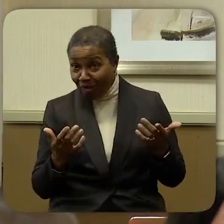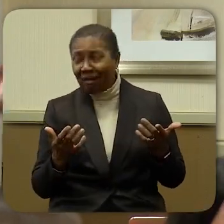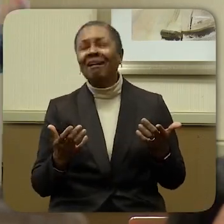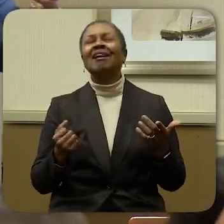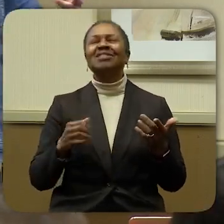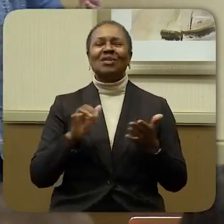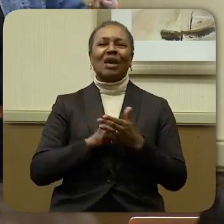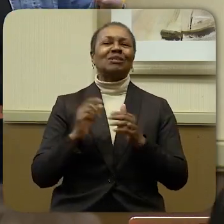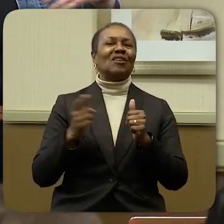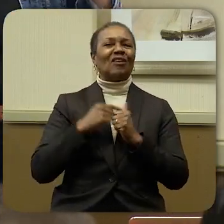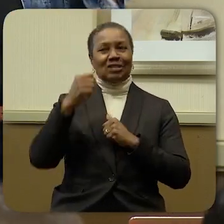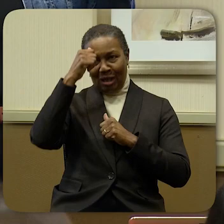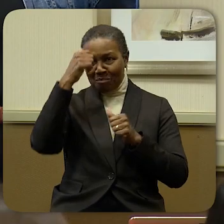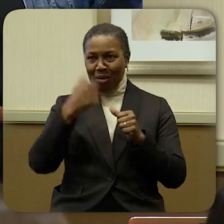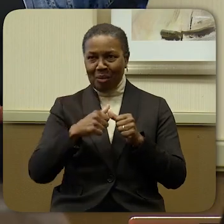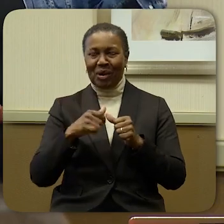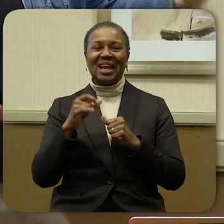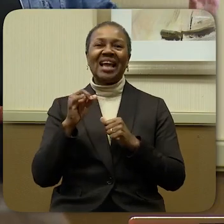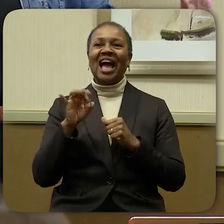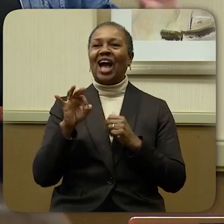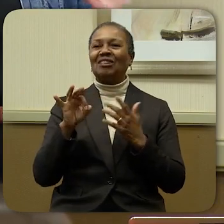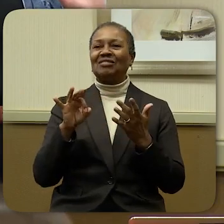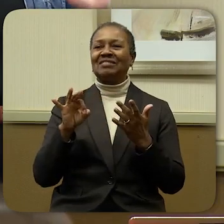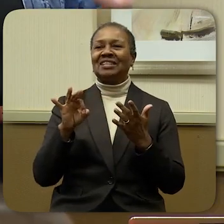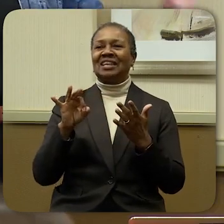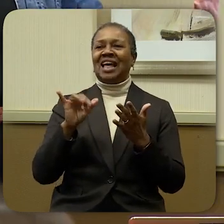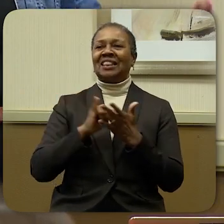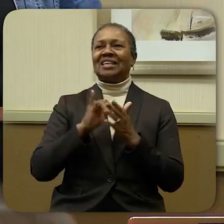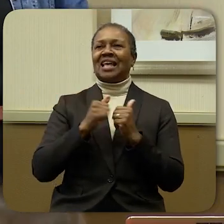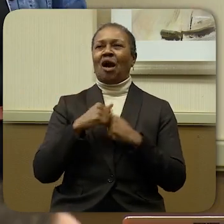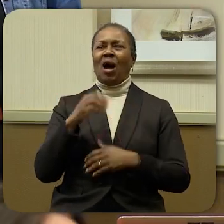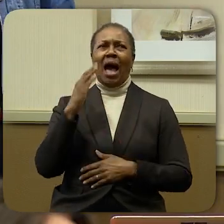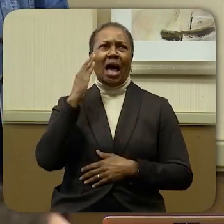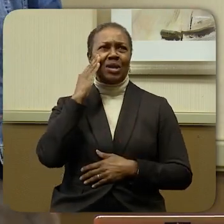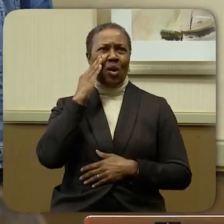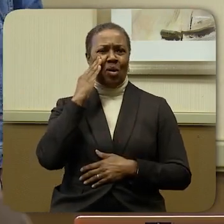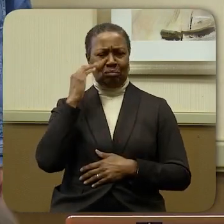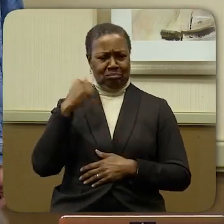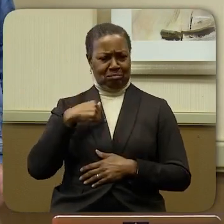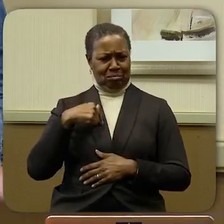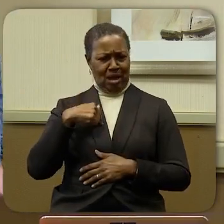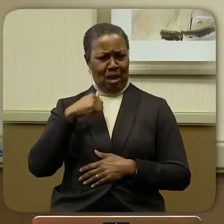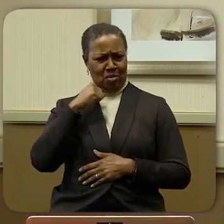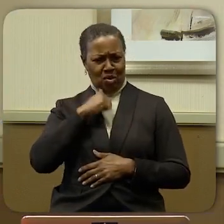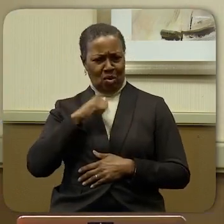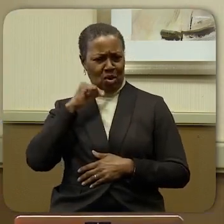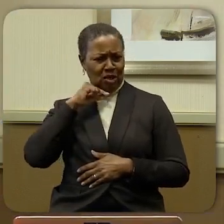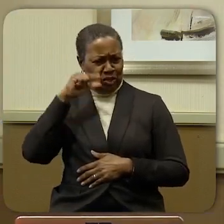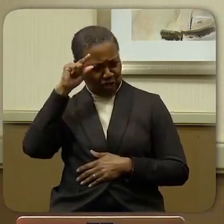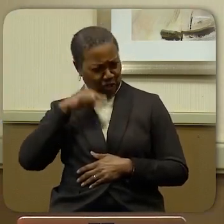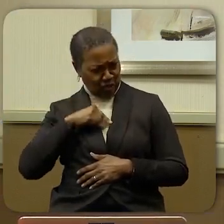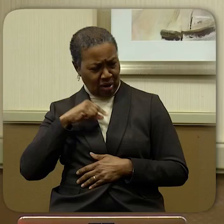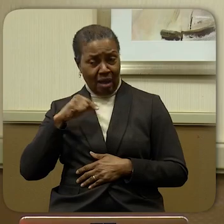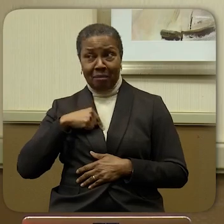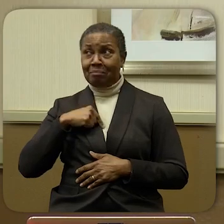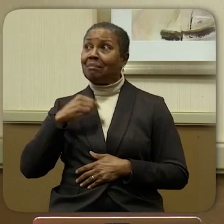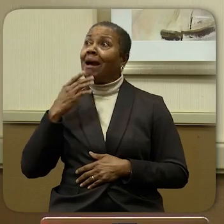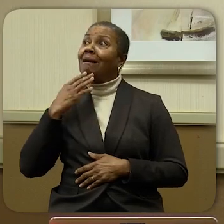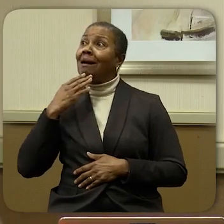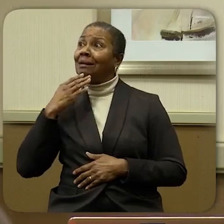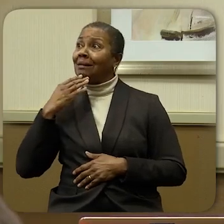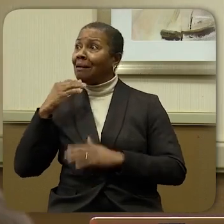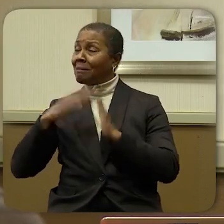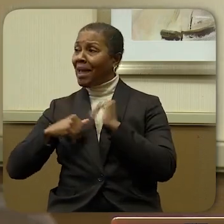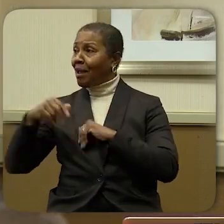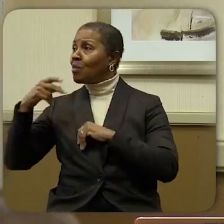Yeah, so that was your first memory of, this is where I know what gender I am because that's the color of paint I got.